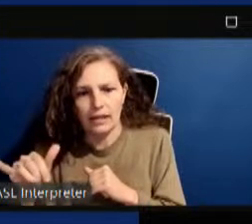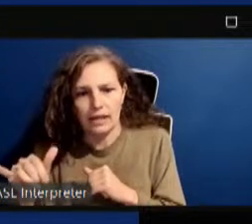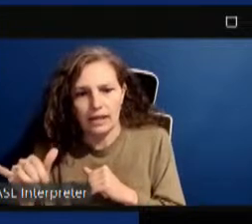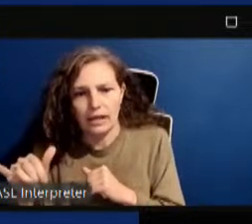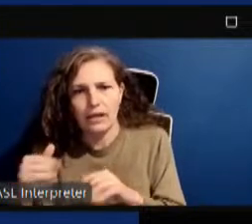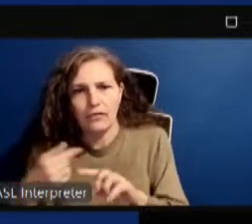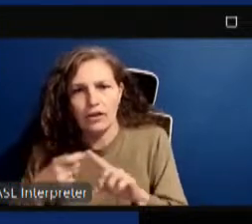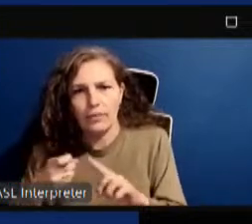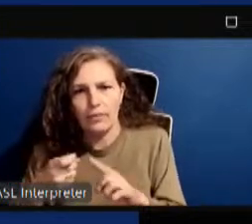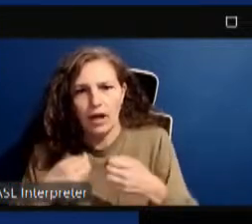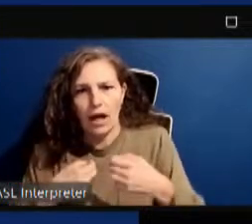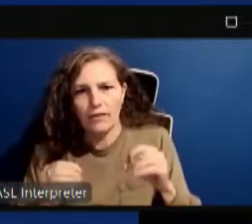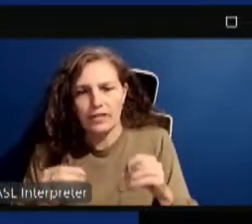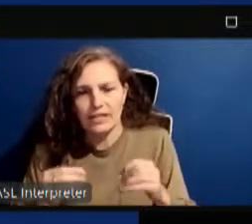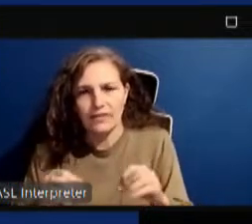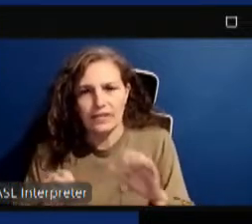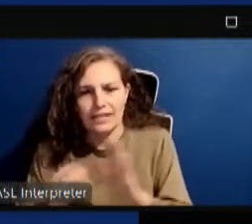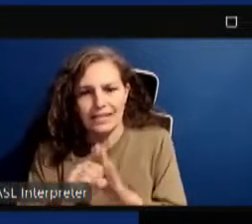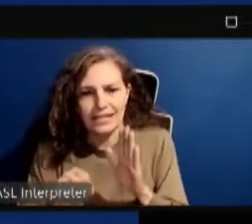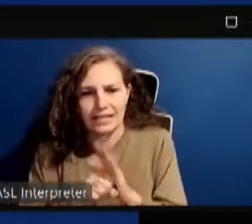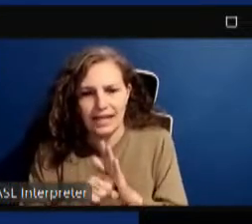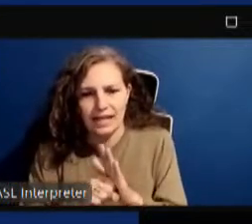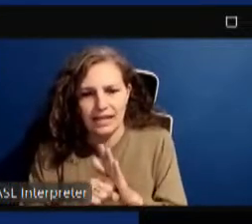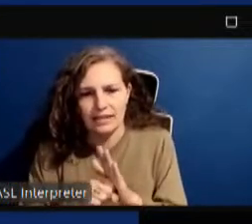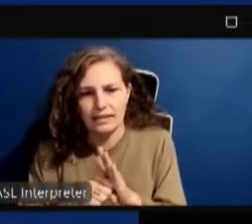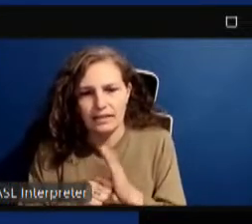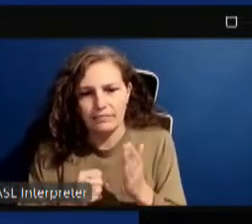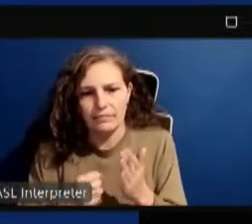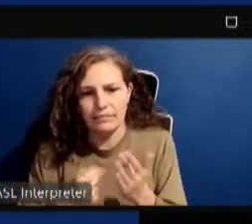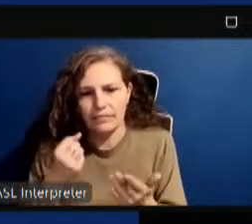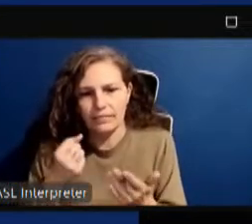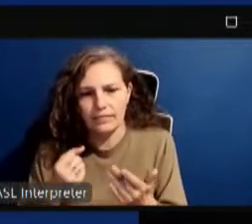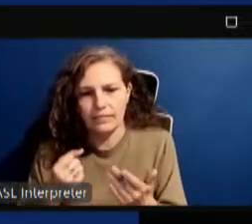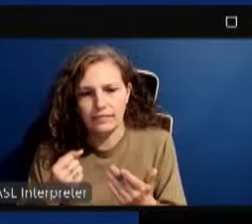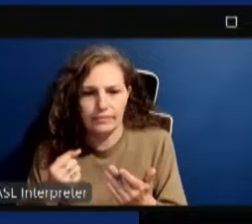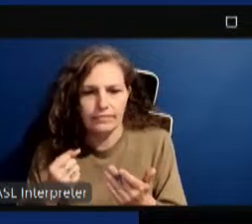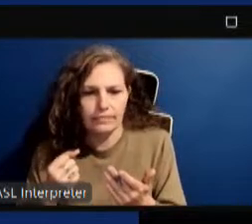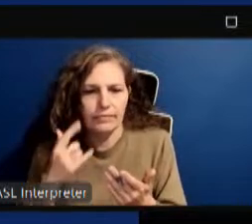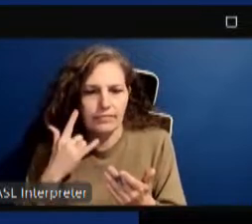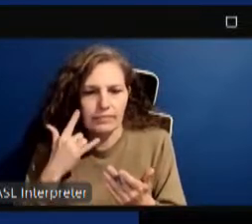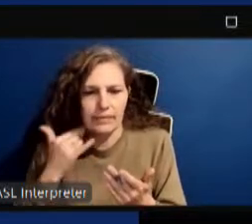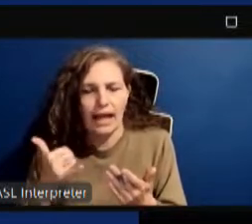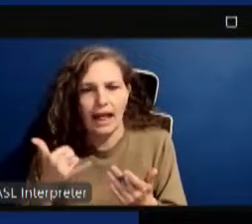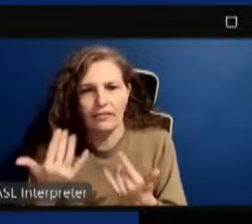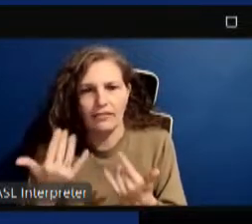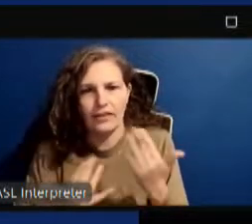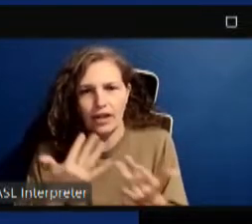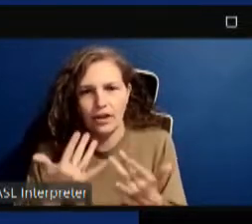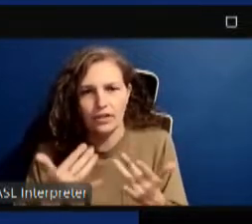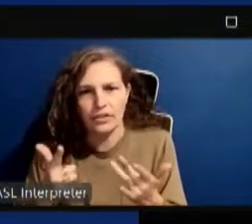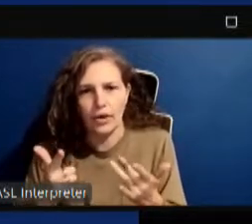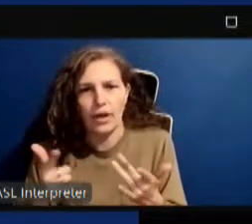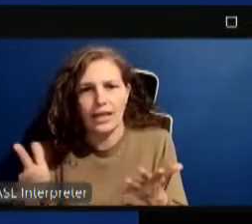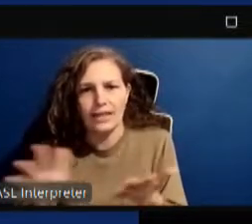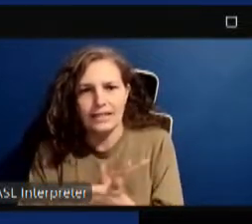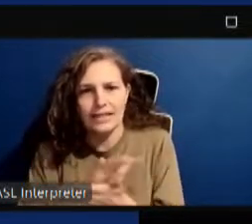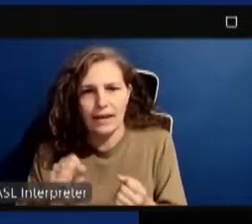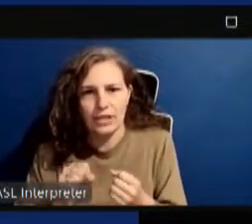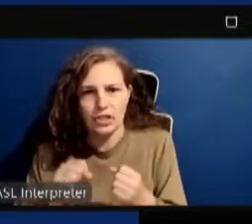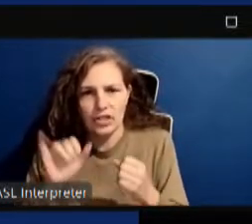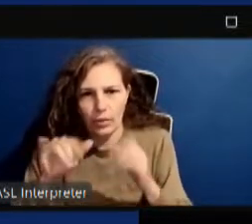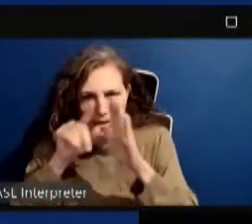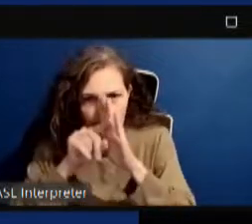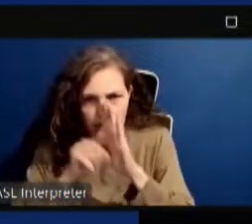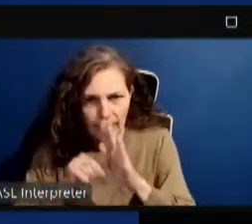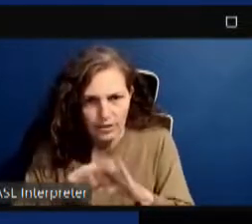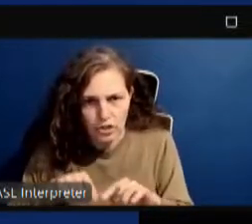Defensible Space Program. Damage inspection, the initial damage inspection that was conducted during the emergency incident